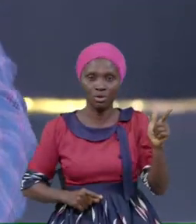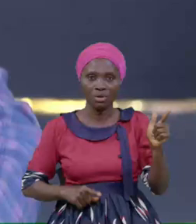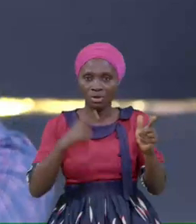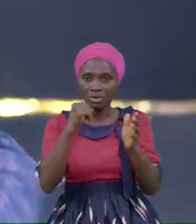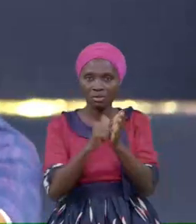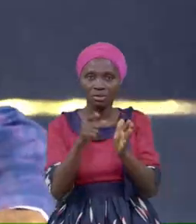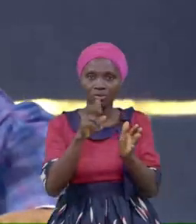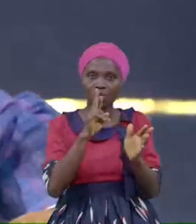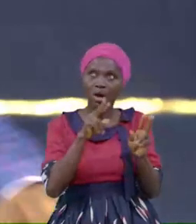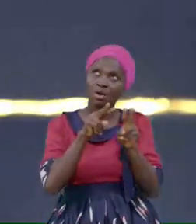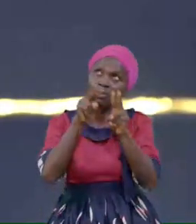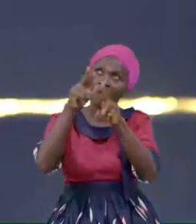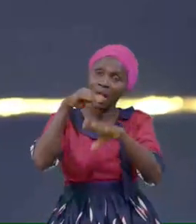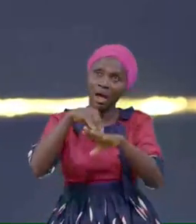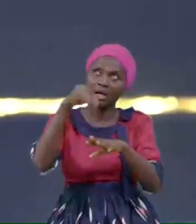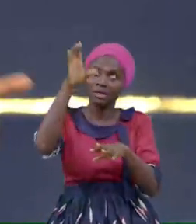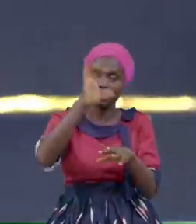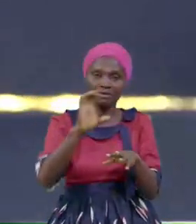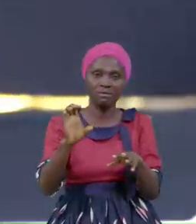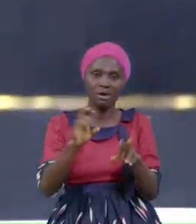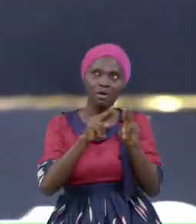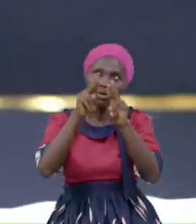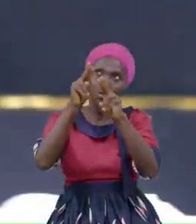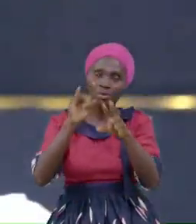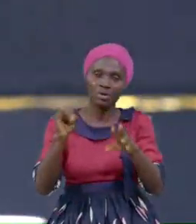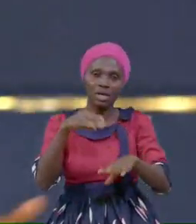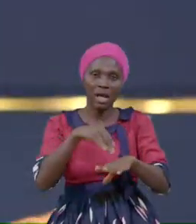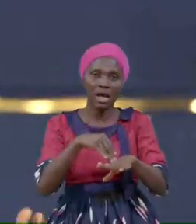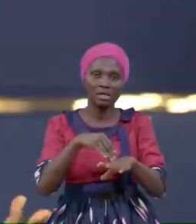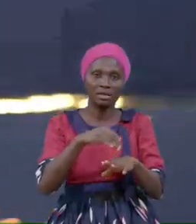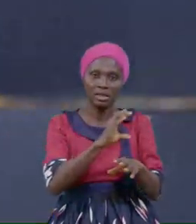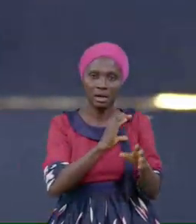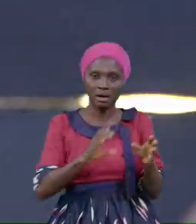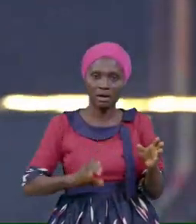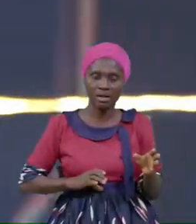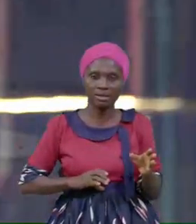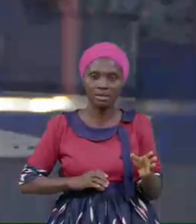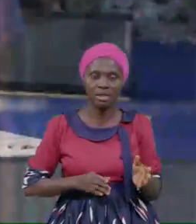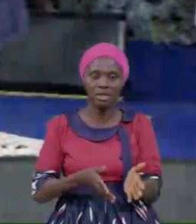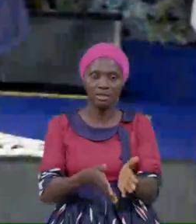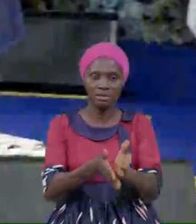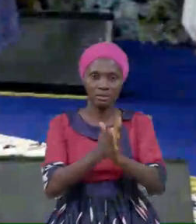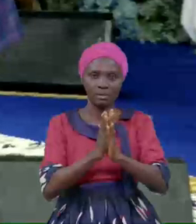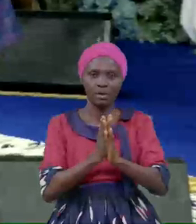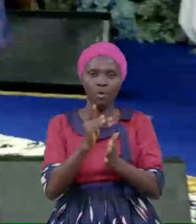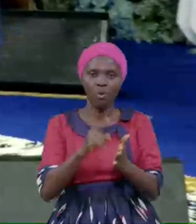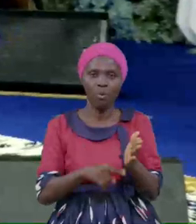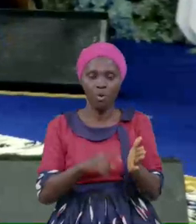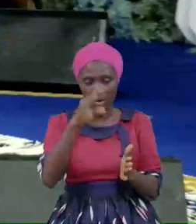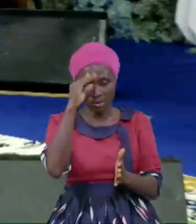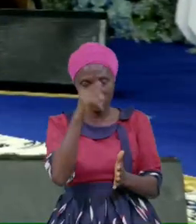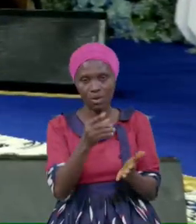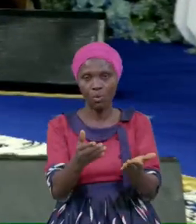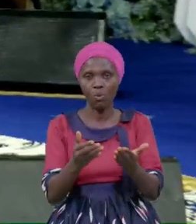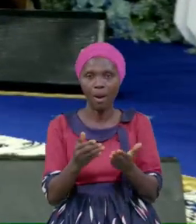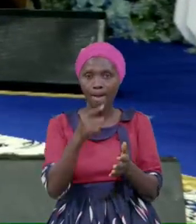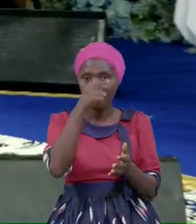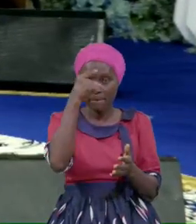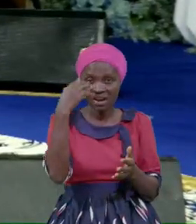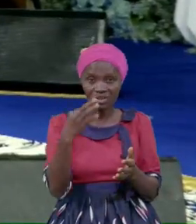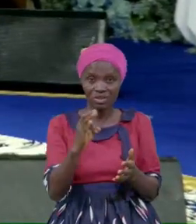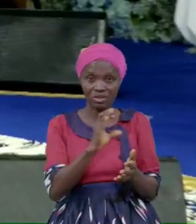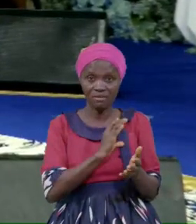He's looking at Christ. He's demanding what he wants because of Christ. And